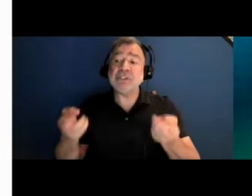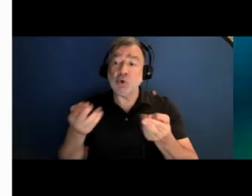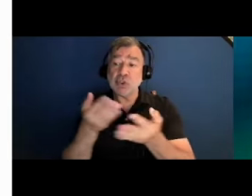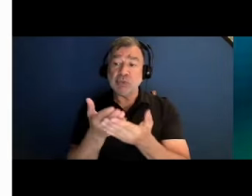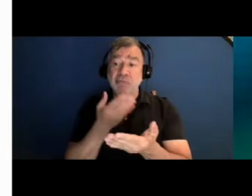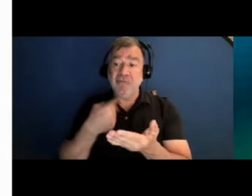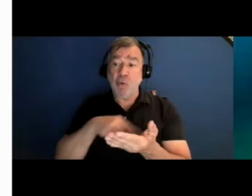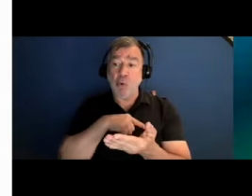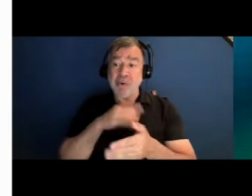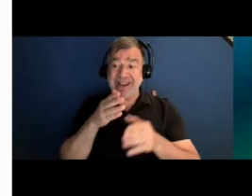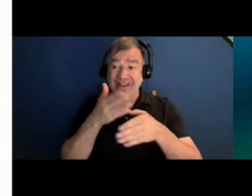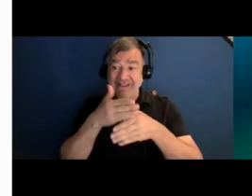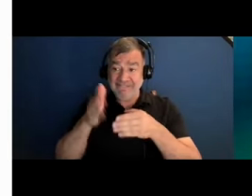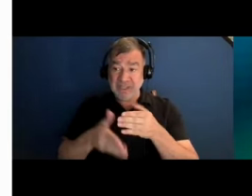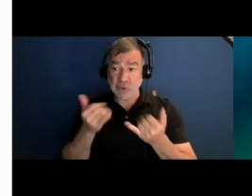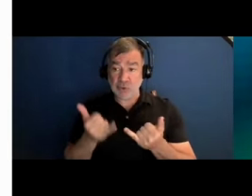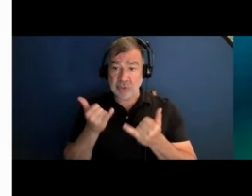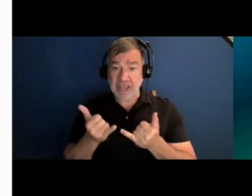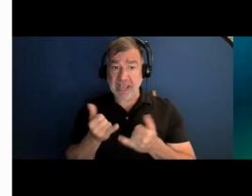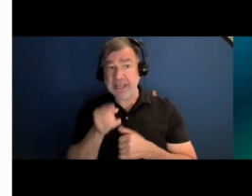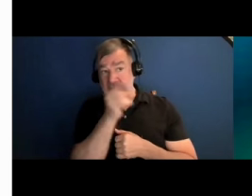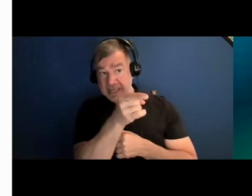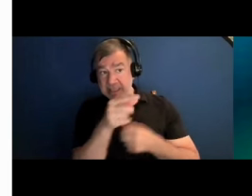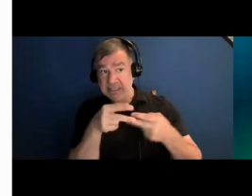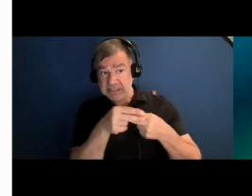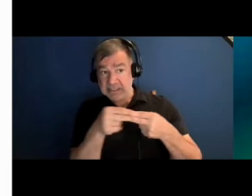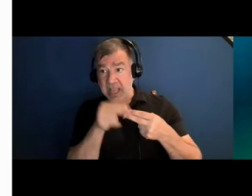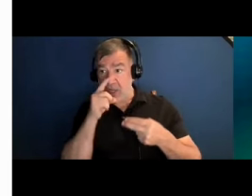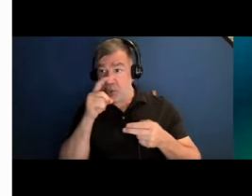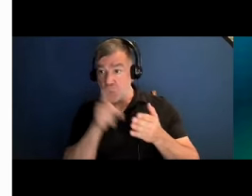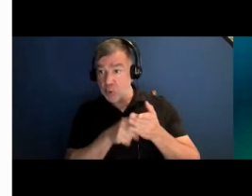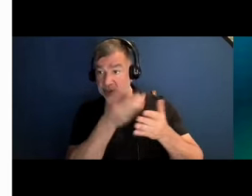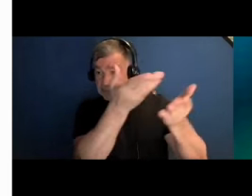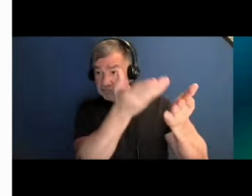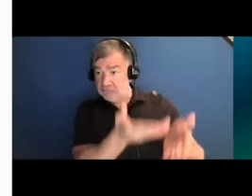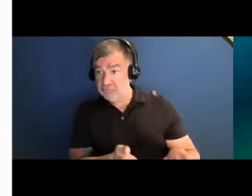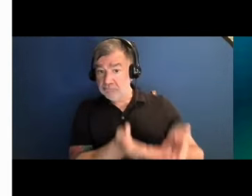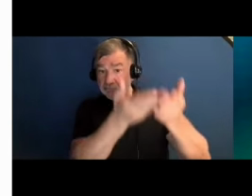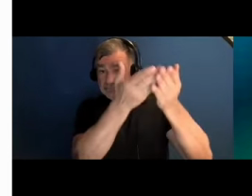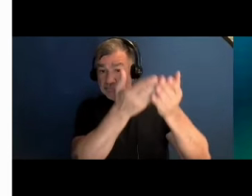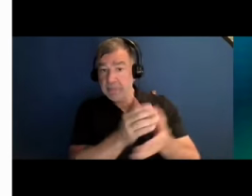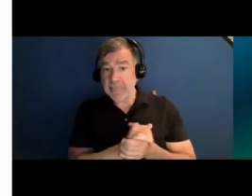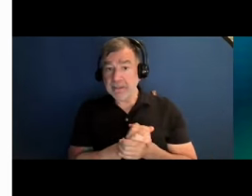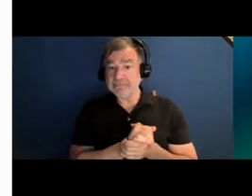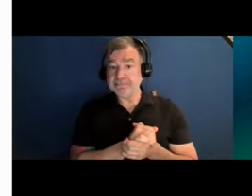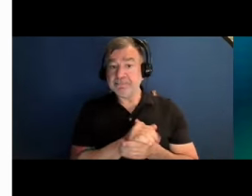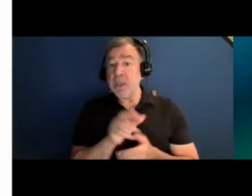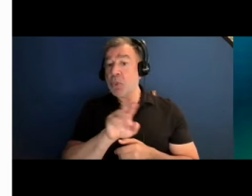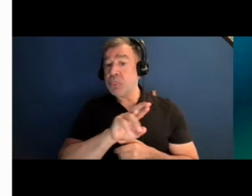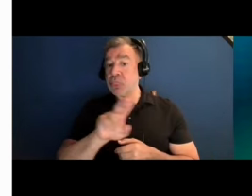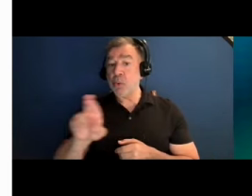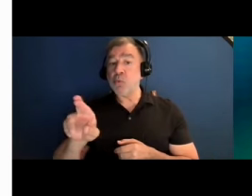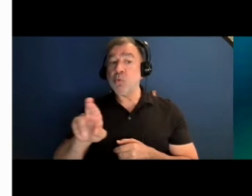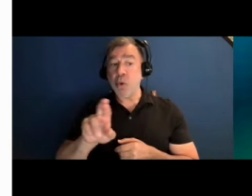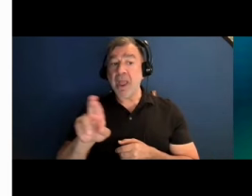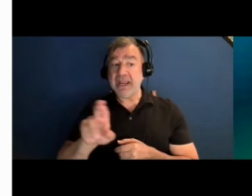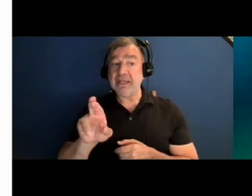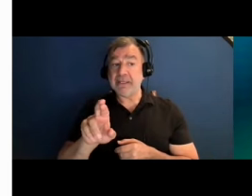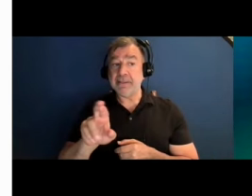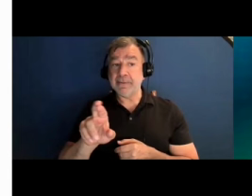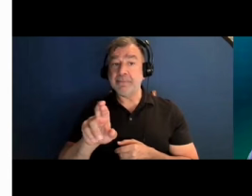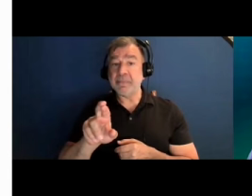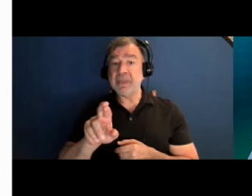today's webinar. On the next slide, you will see a screenshot to the right of the Able